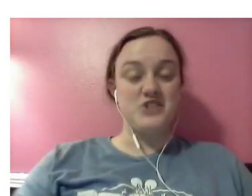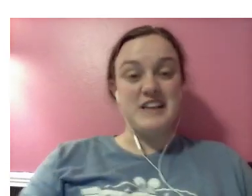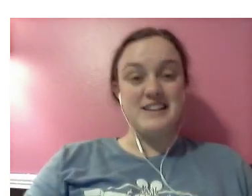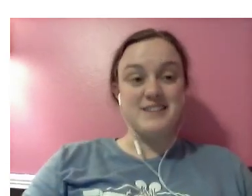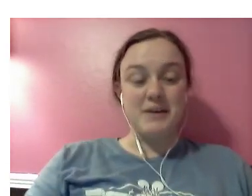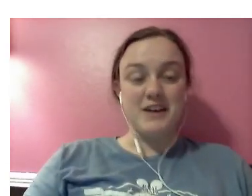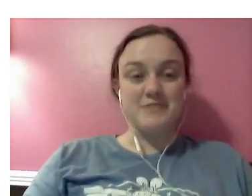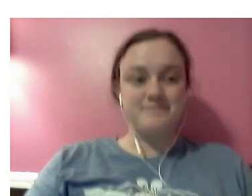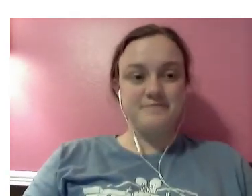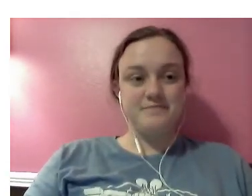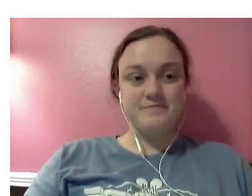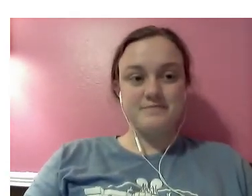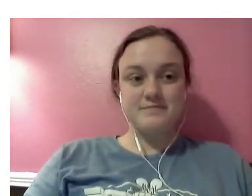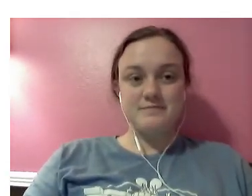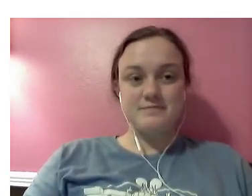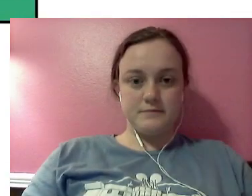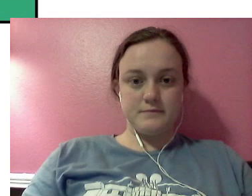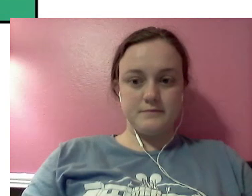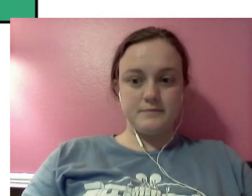quiz or test coming up.